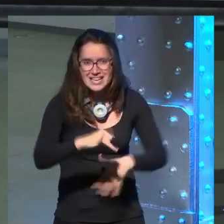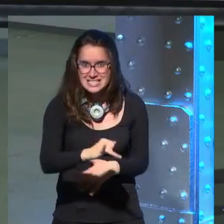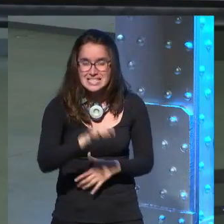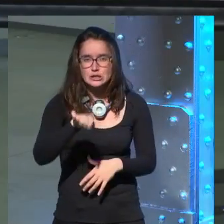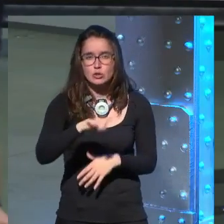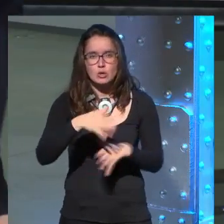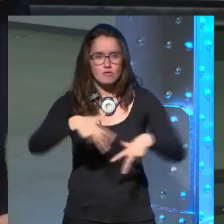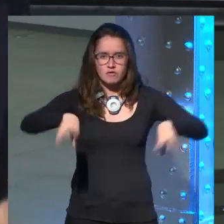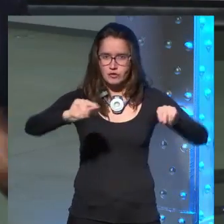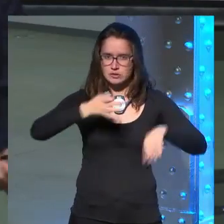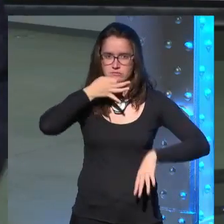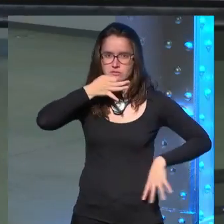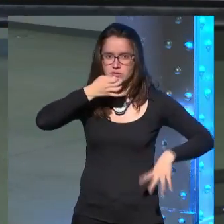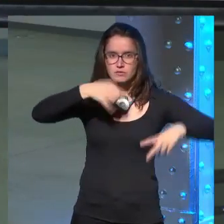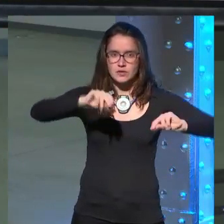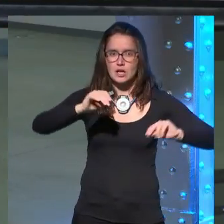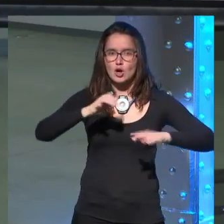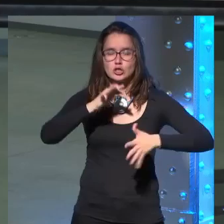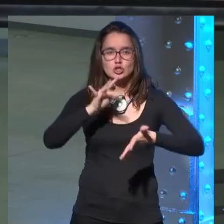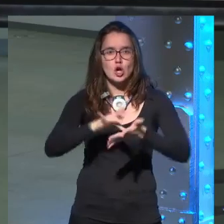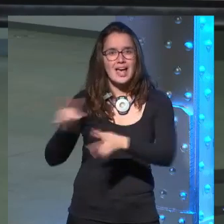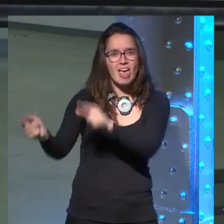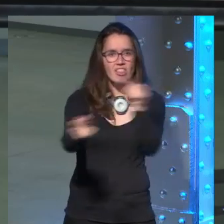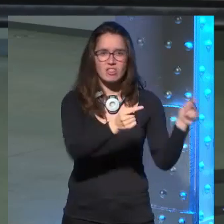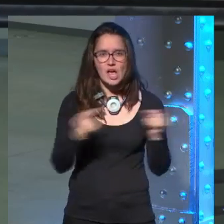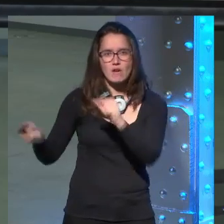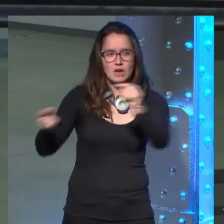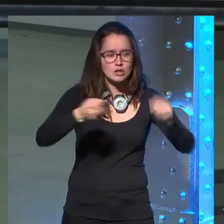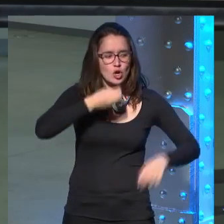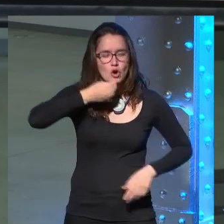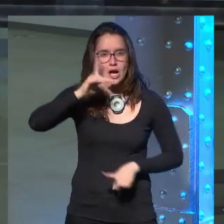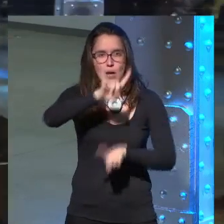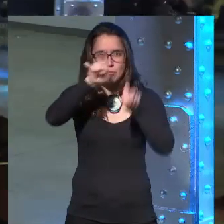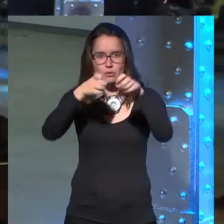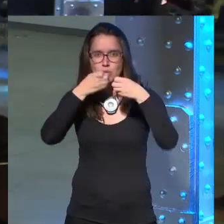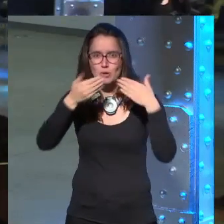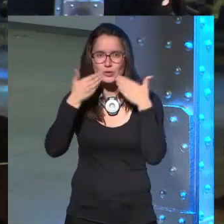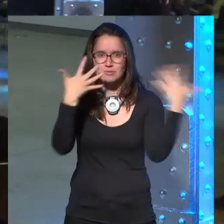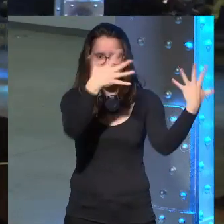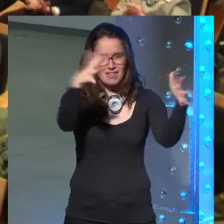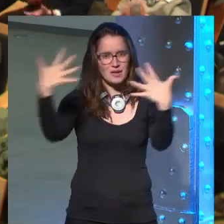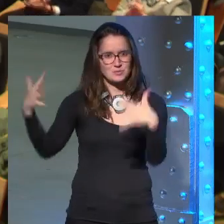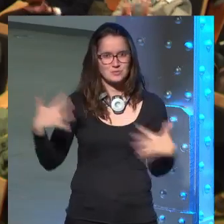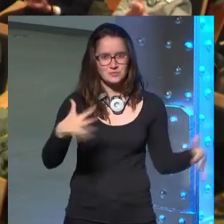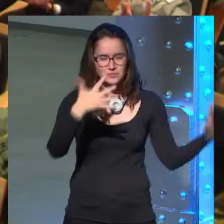for a discussion and hopefully some good questions from you too. So thank you very much.